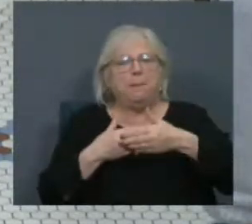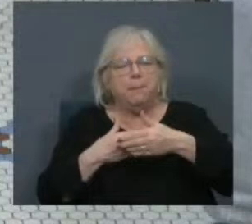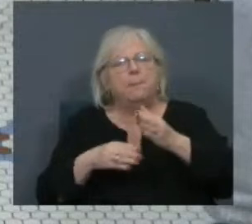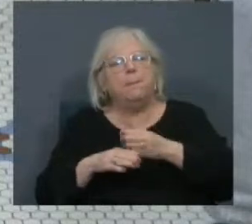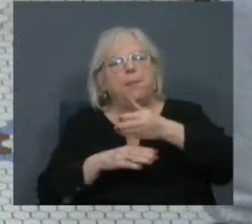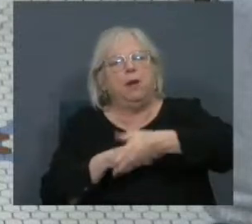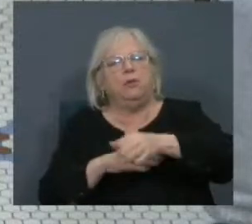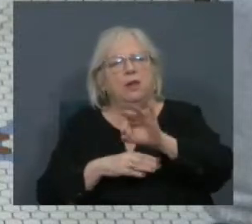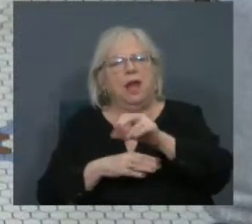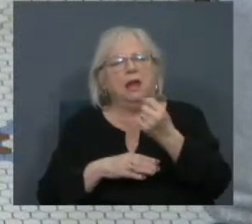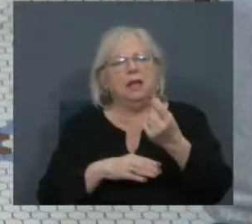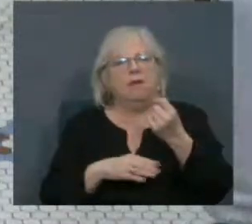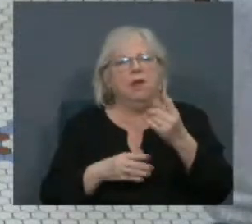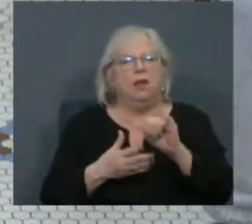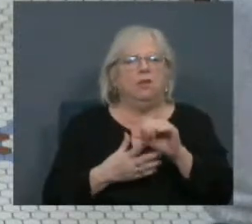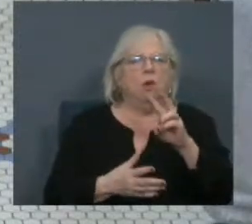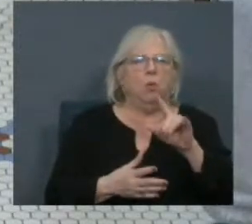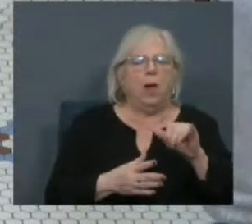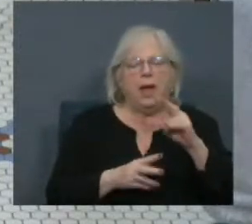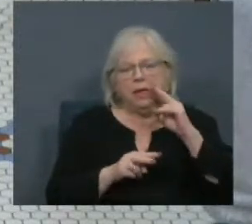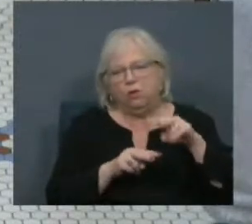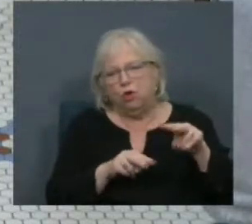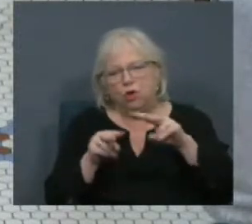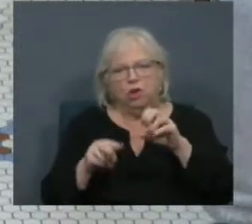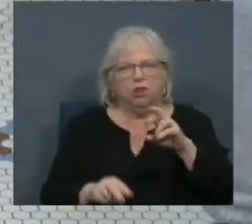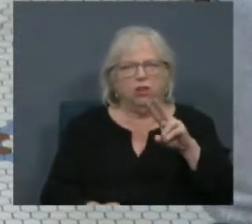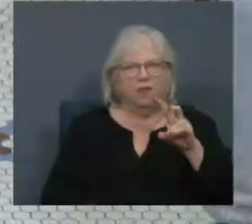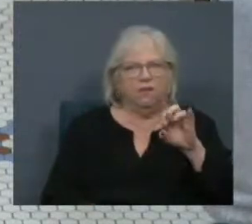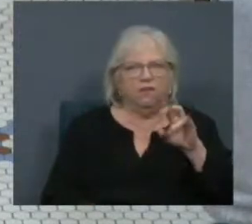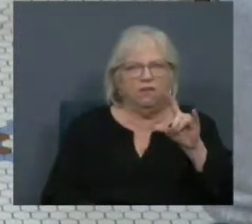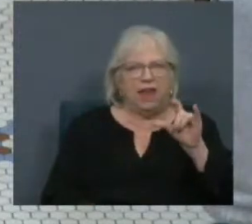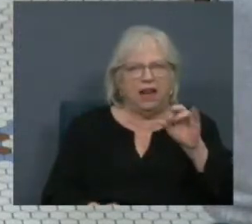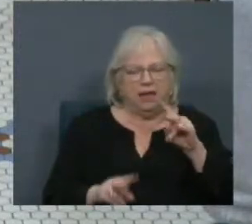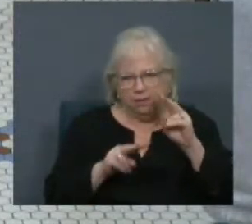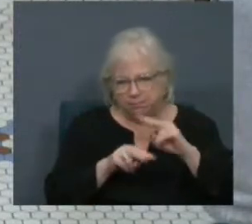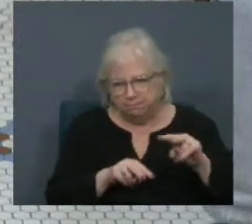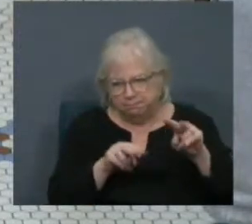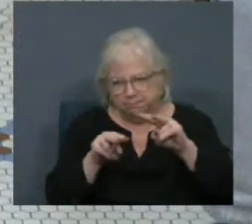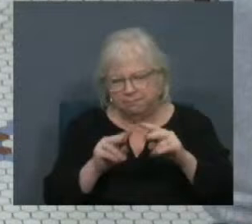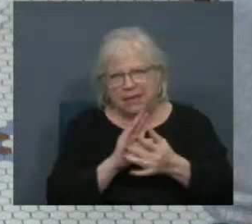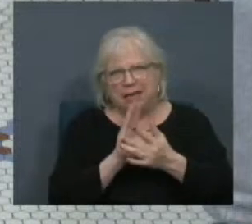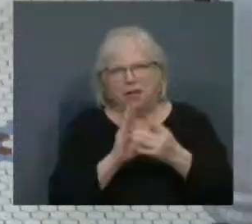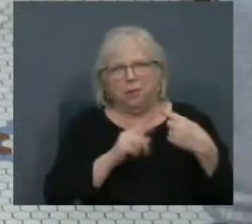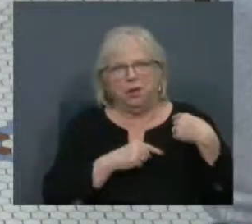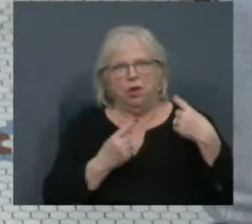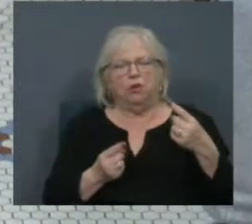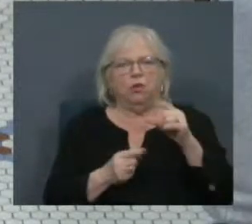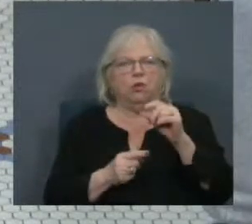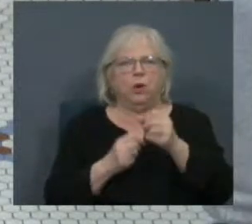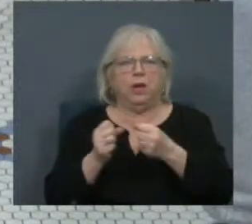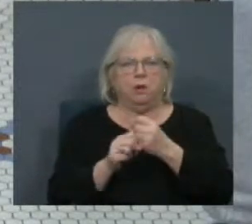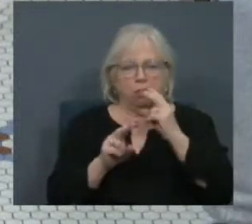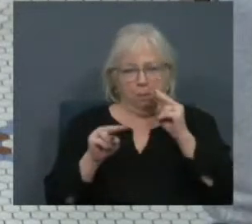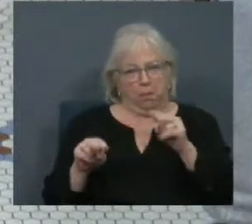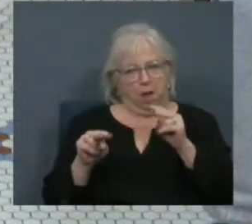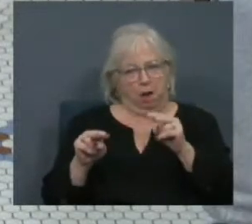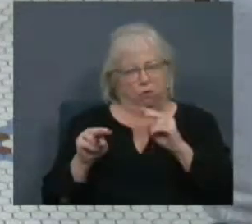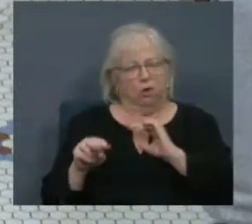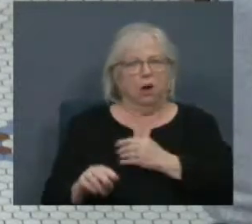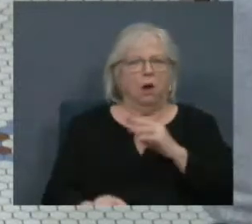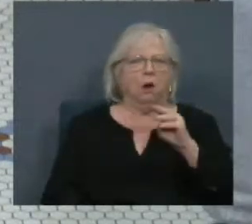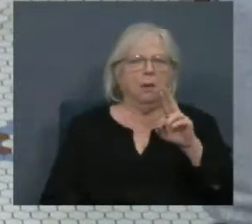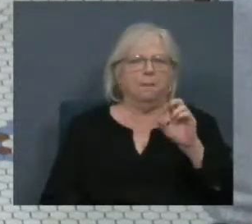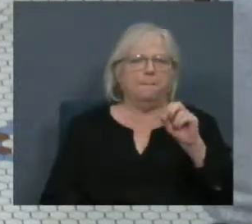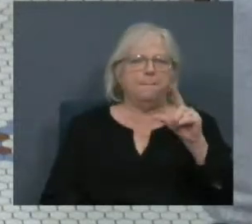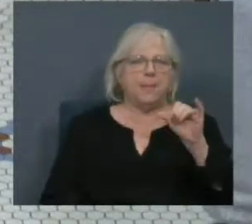similar surveillance technology has been used and has been used for over the past 20 years in terms of monitoring our Muslim neighbors. These